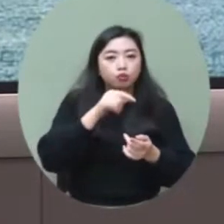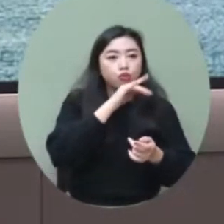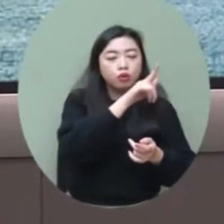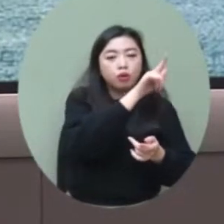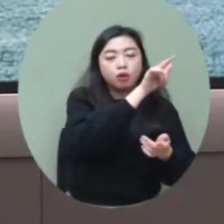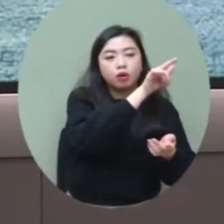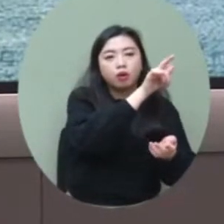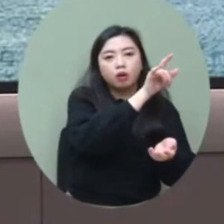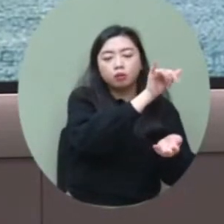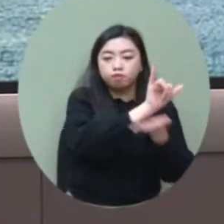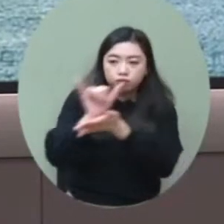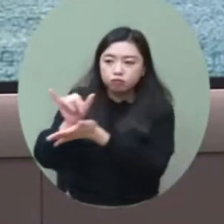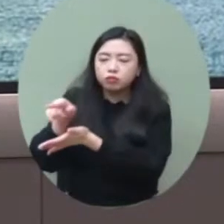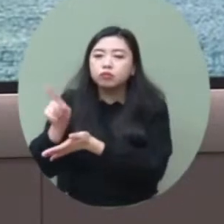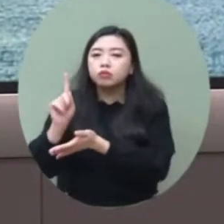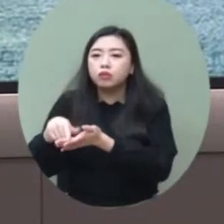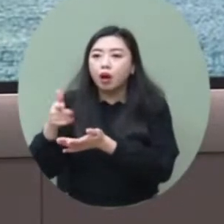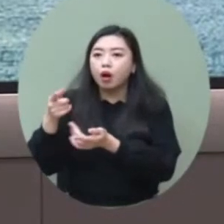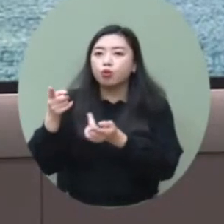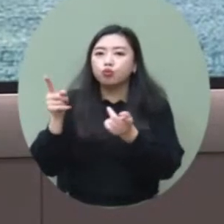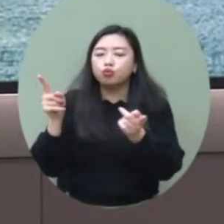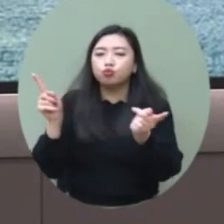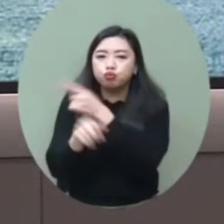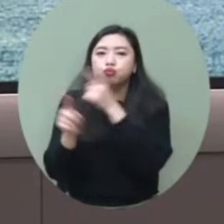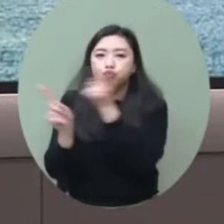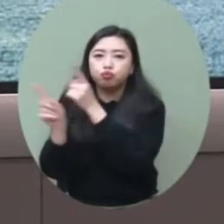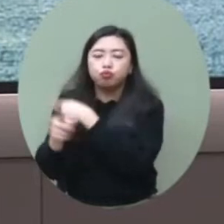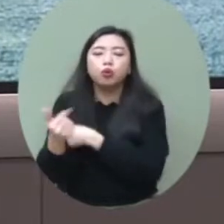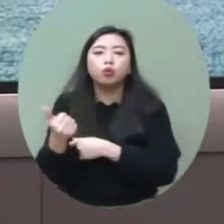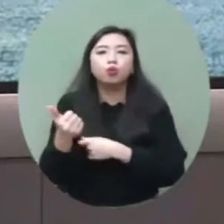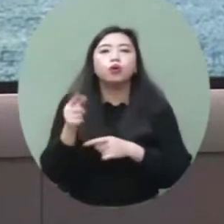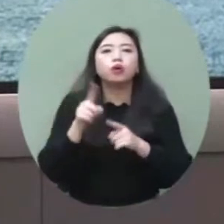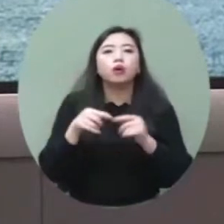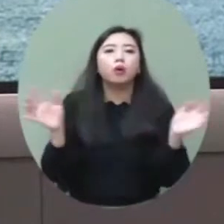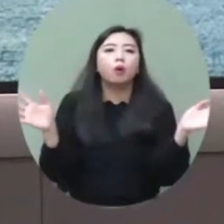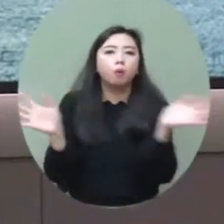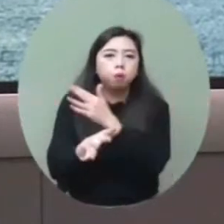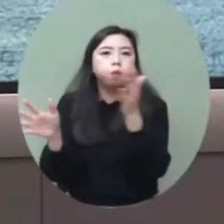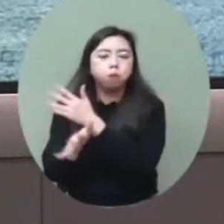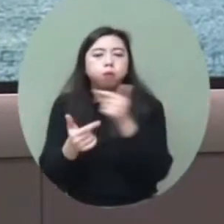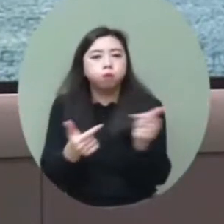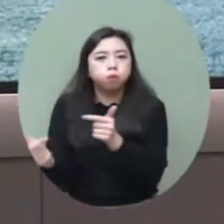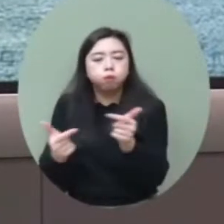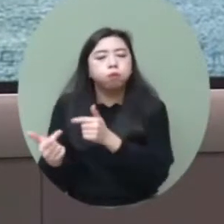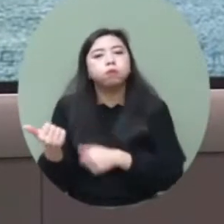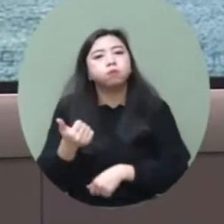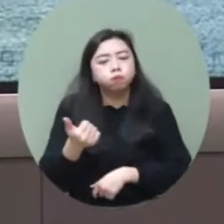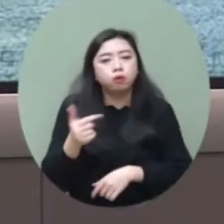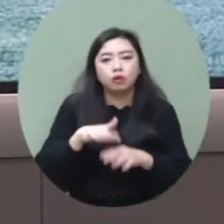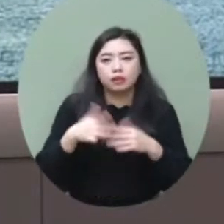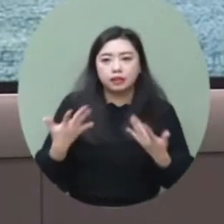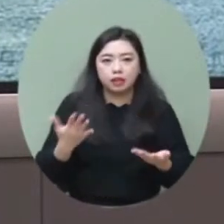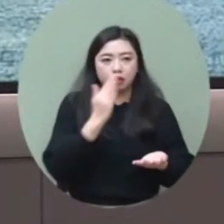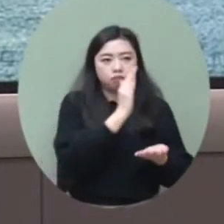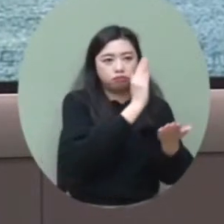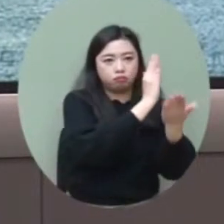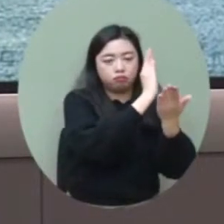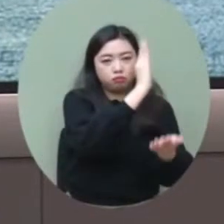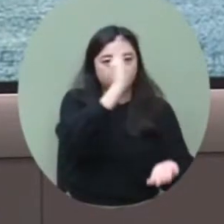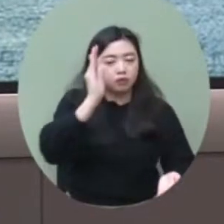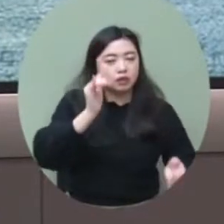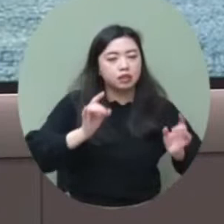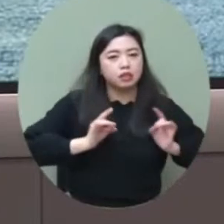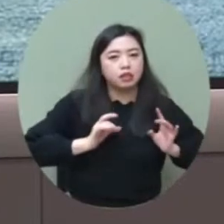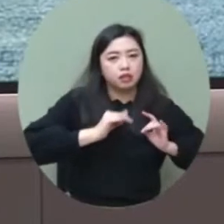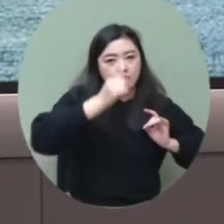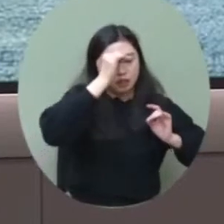The 20 beds available would be important because the beds we free up can accommodate